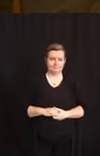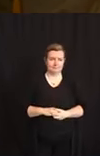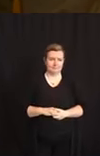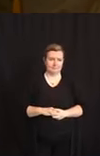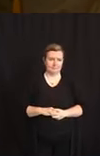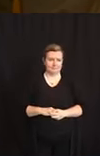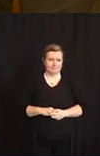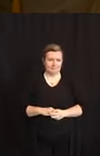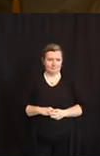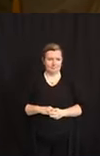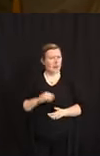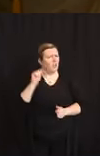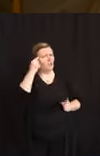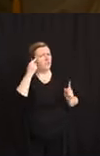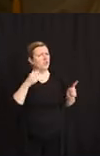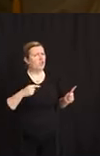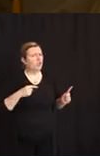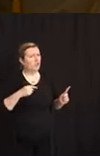have Woodbury